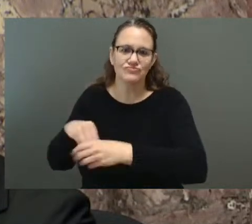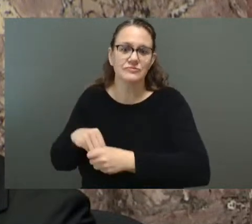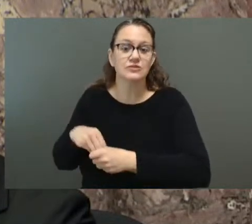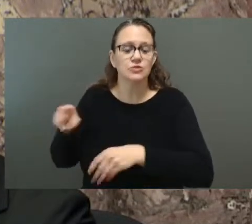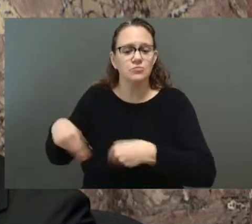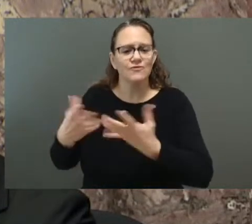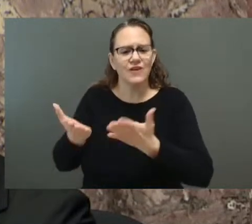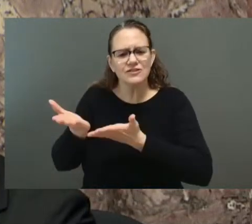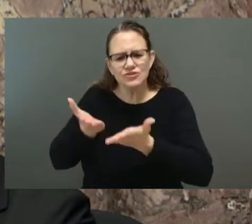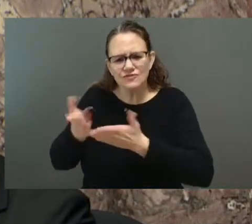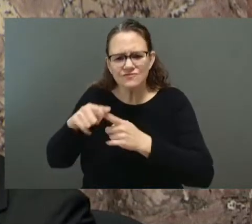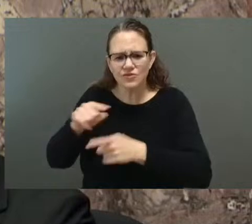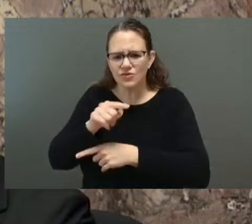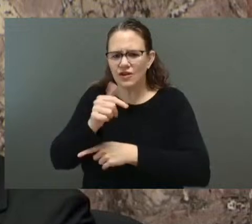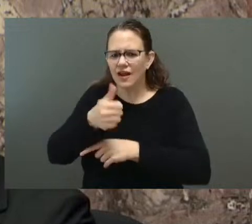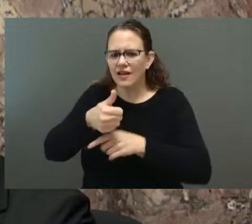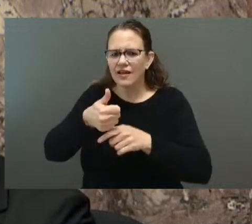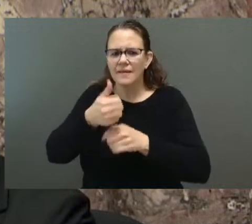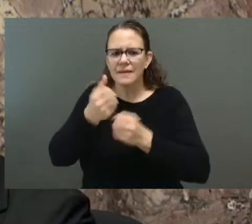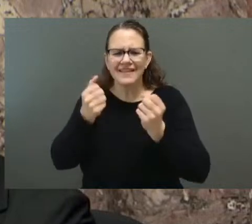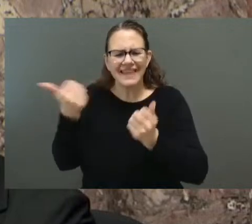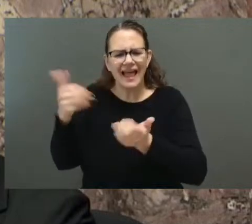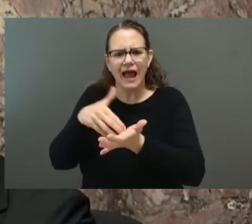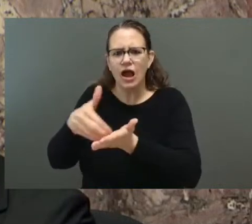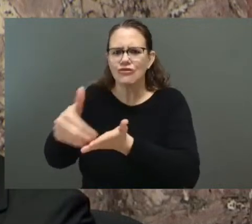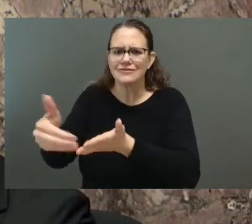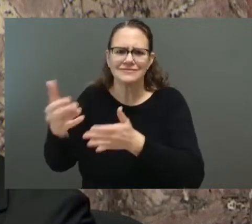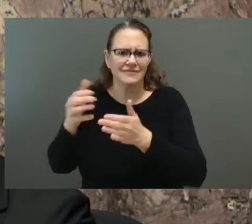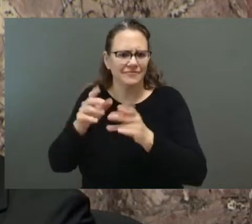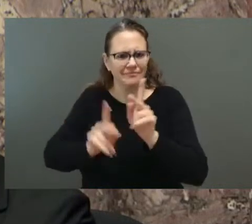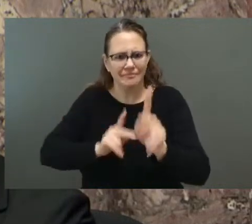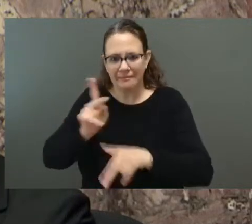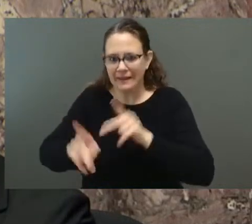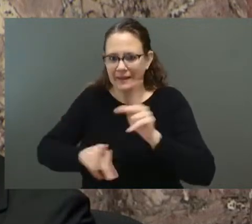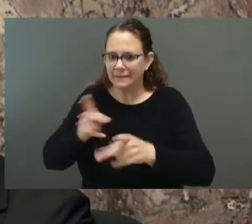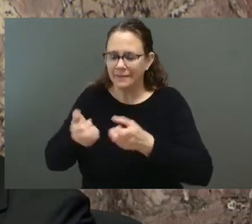inspirational not only to her members, but to all of us.